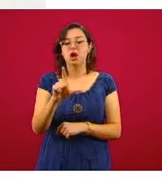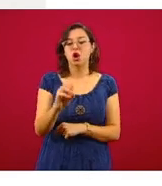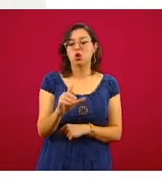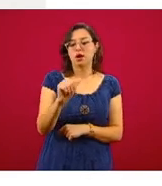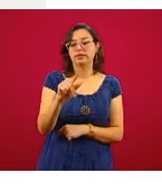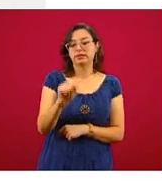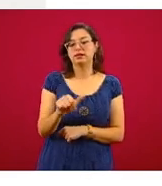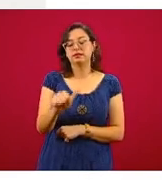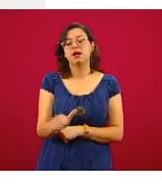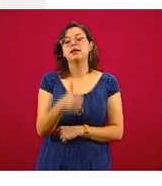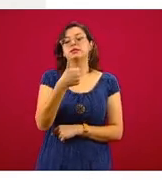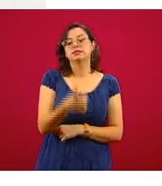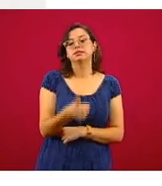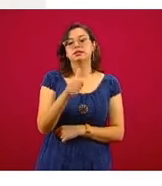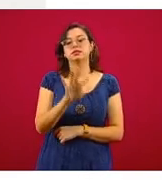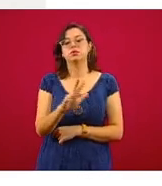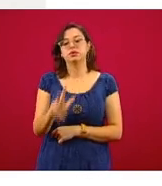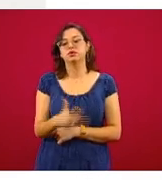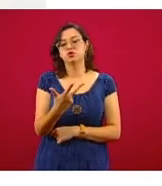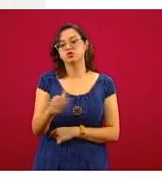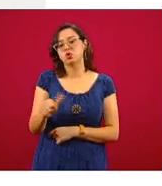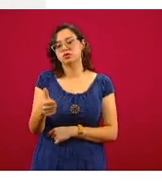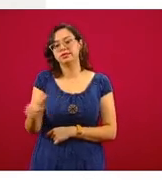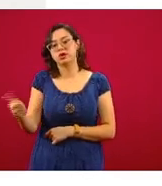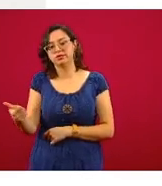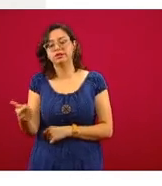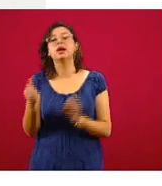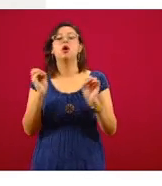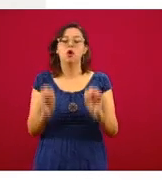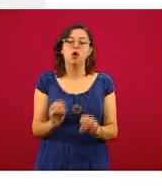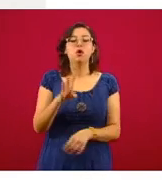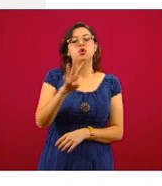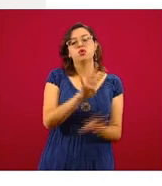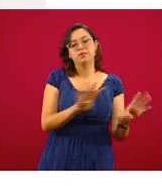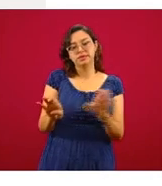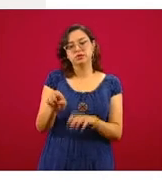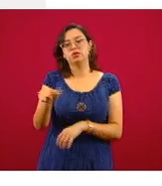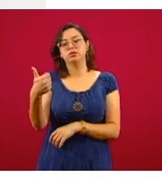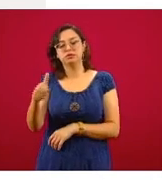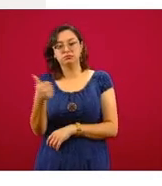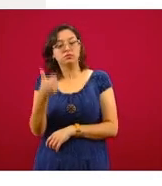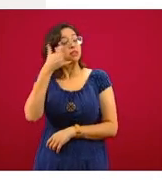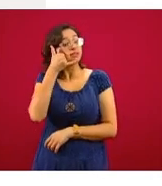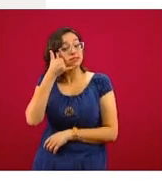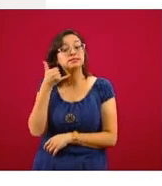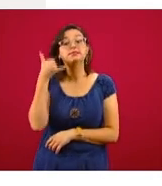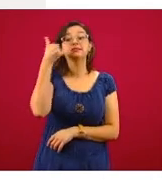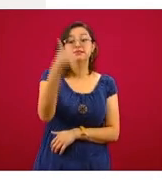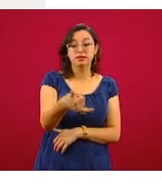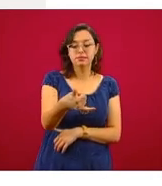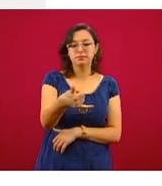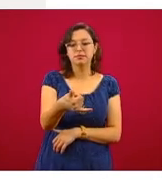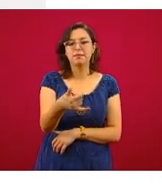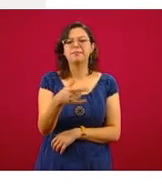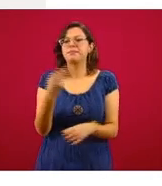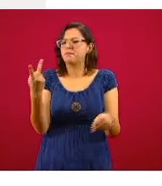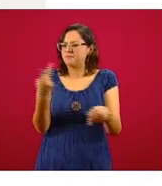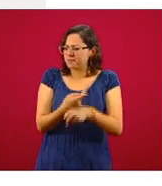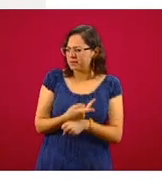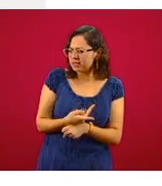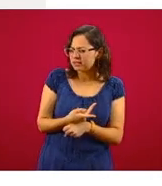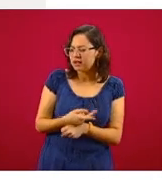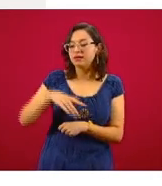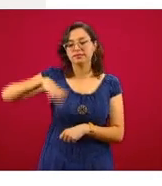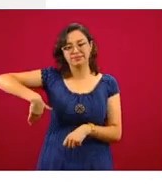Locatel 55 56 58 11 11 and 911. Call them. What's going to happen when you call?